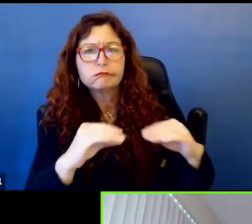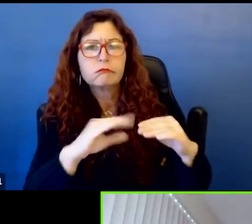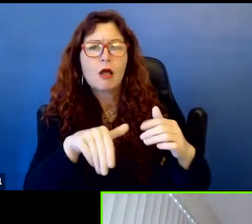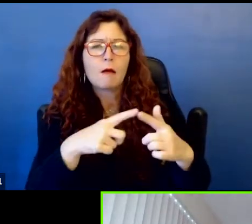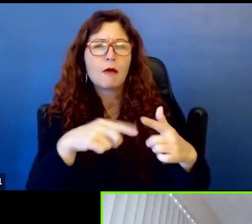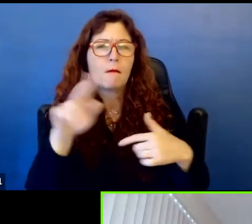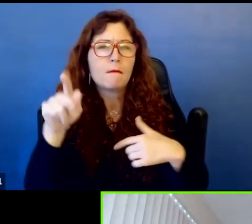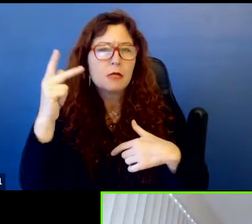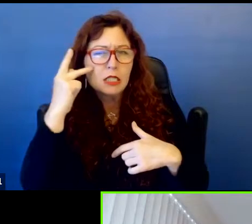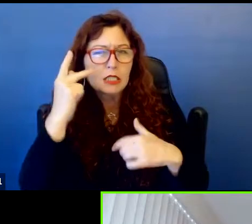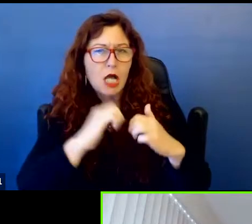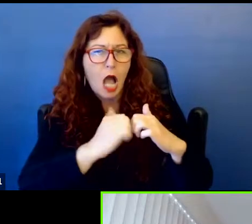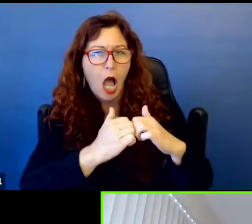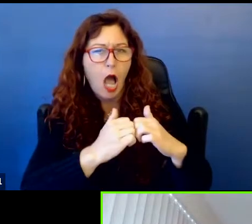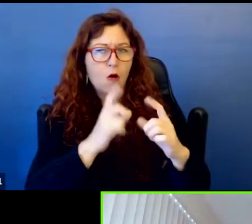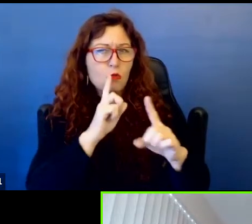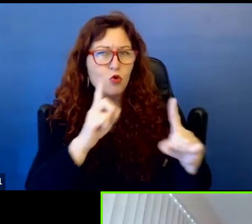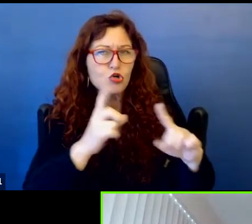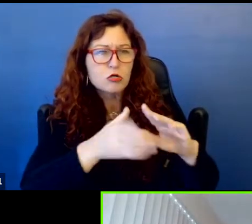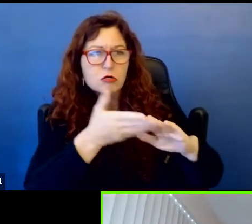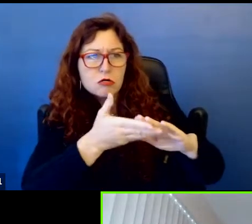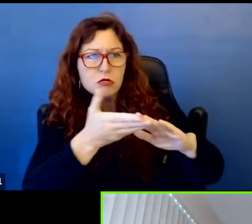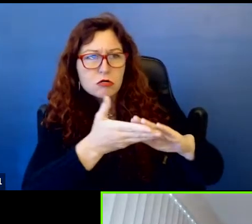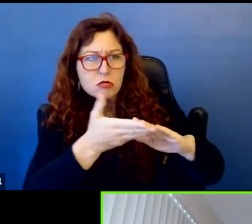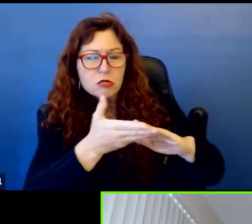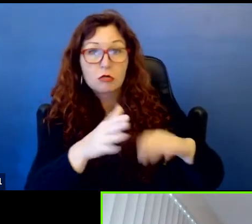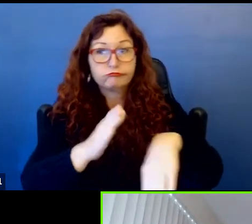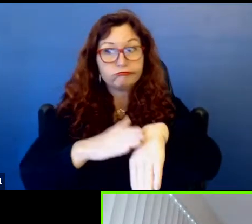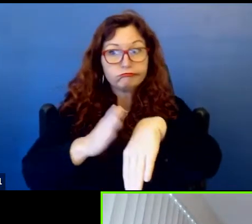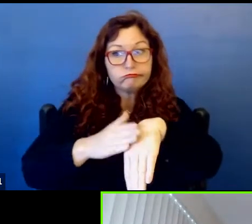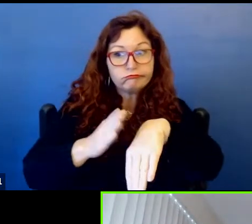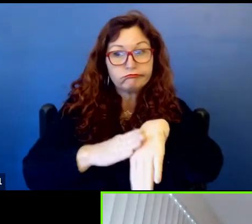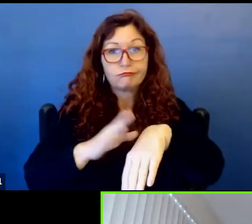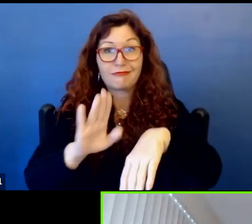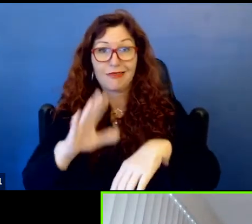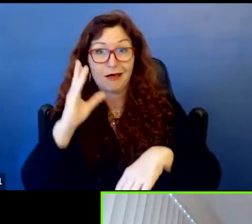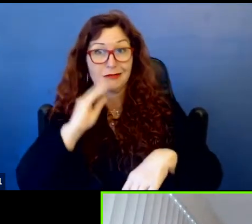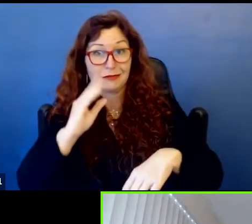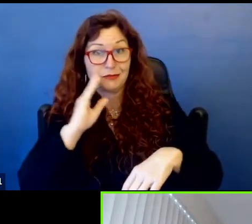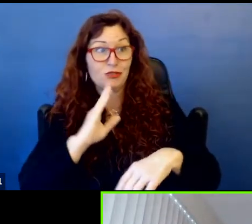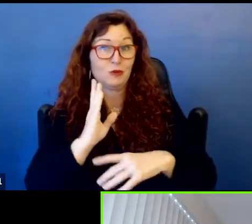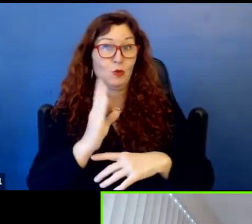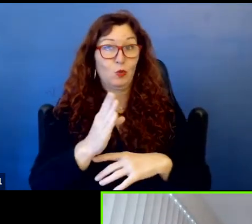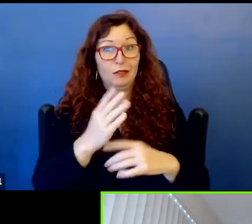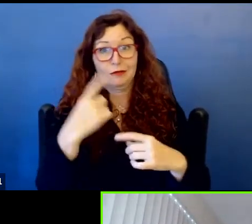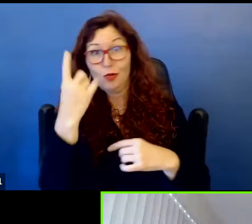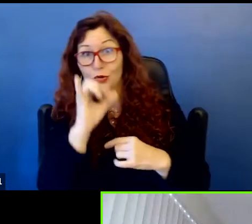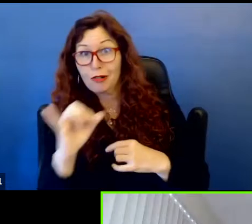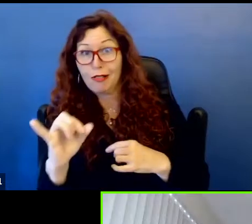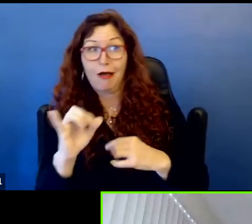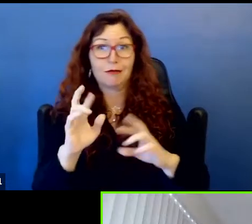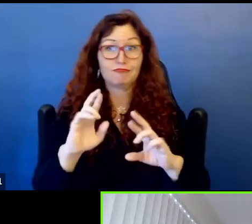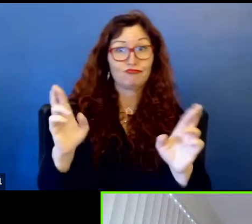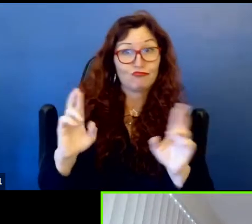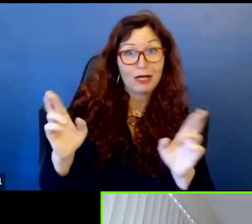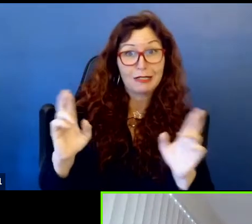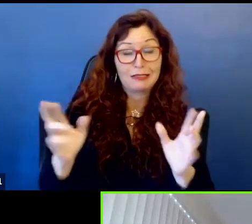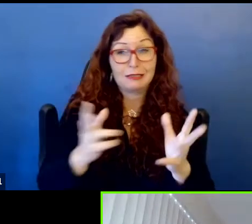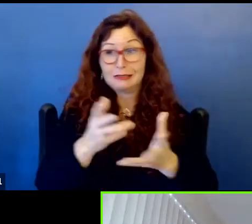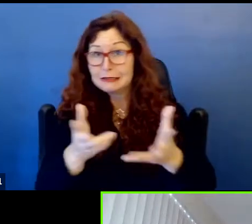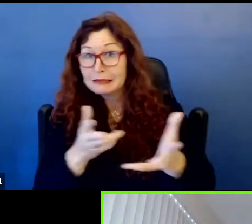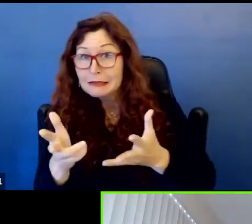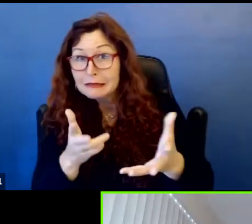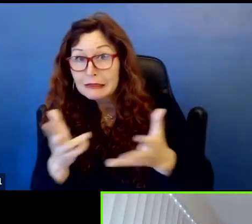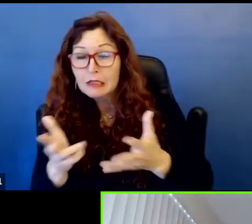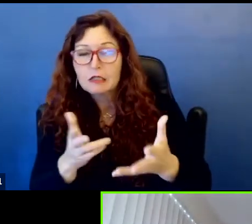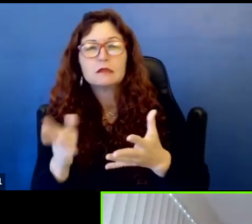about to enter and giving more context to their experience so it's not just individual joblessness but the context of